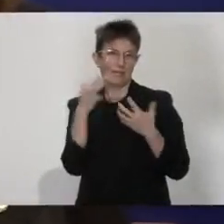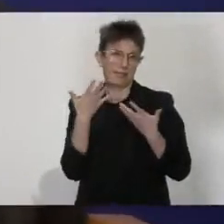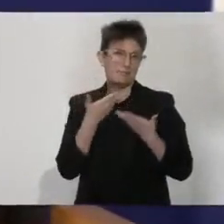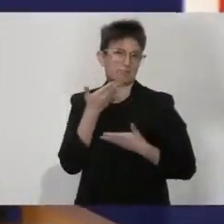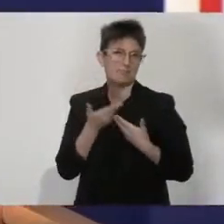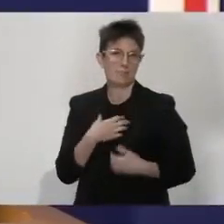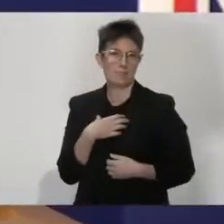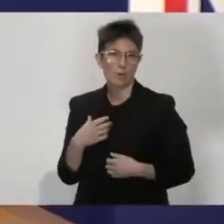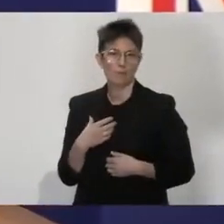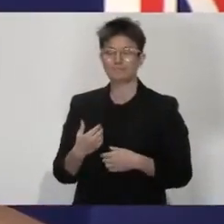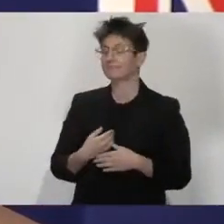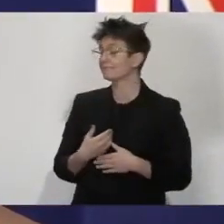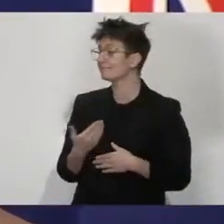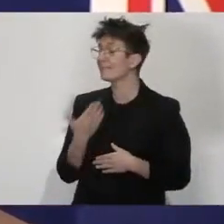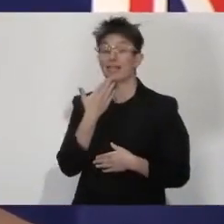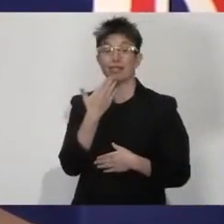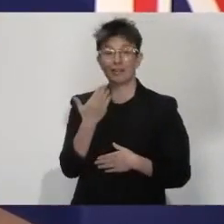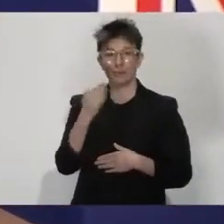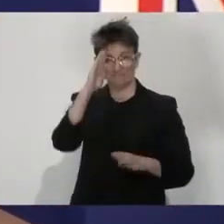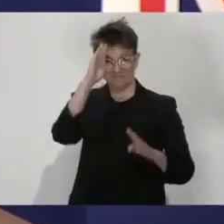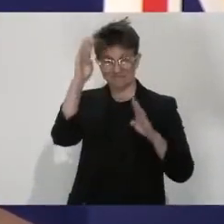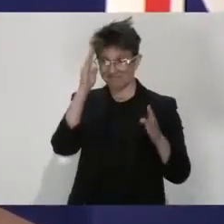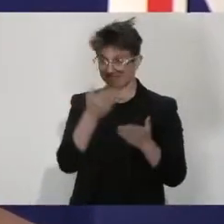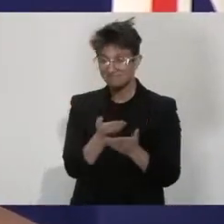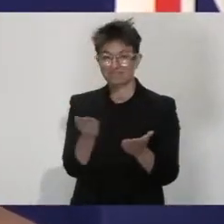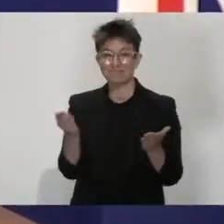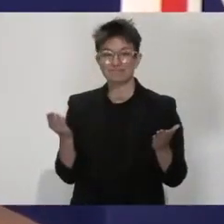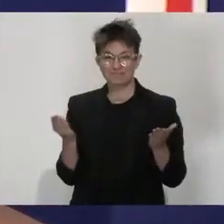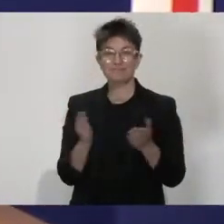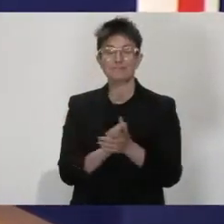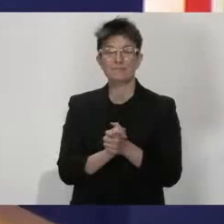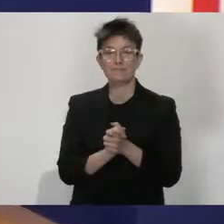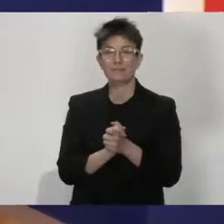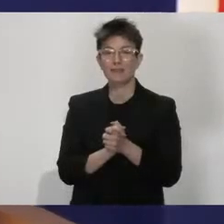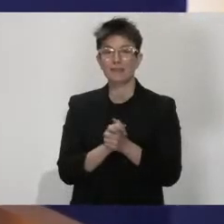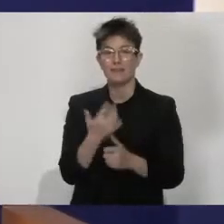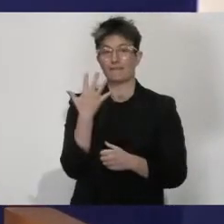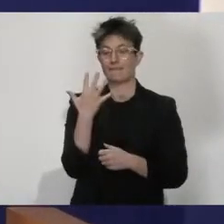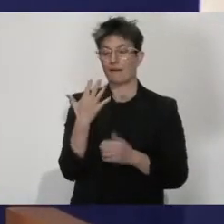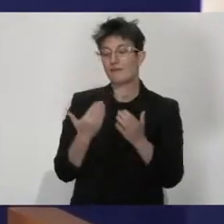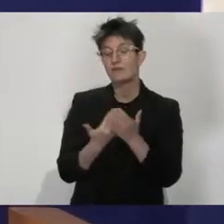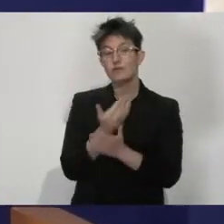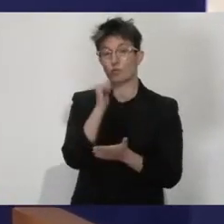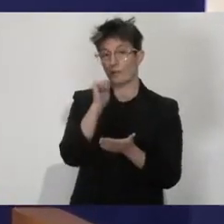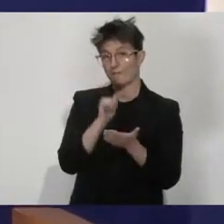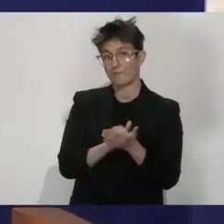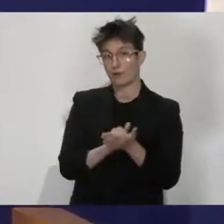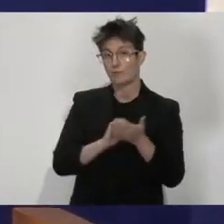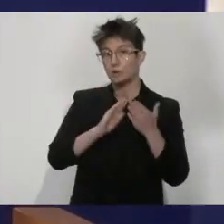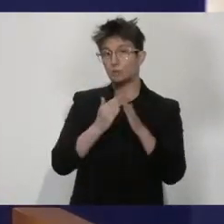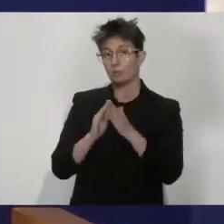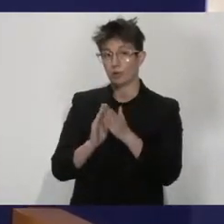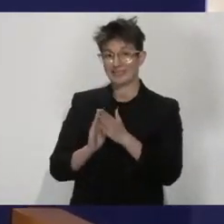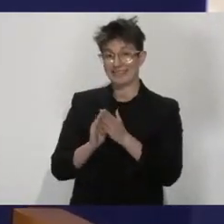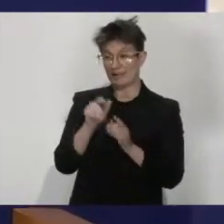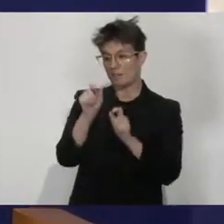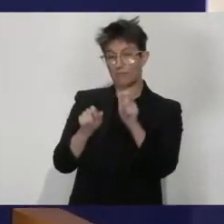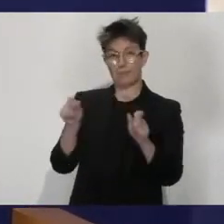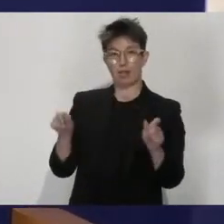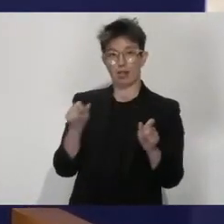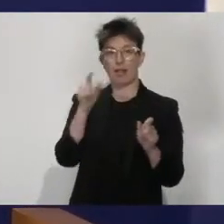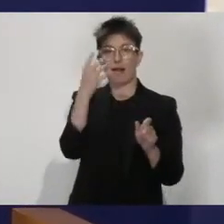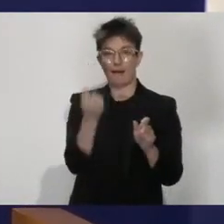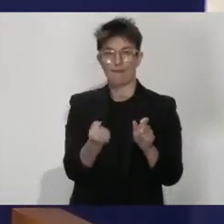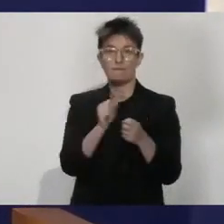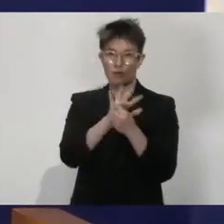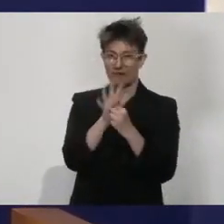katoa. There are 5 new confirmed community cases of COVID-19 to report today, and